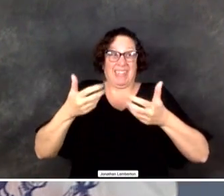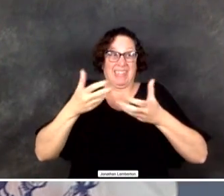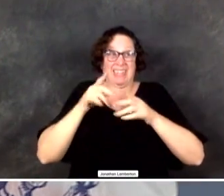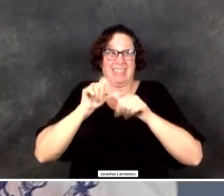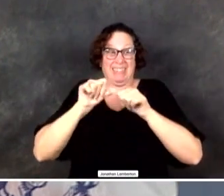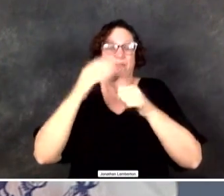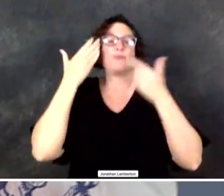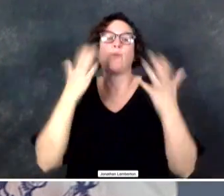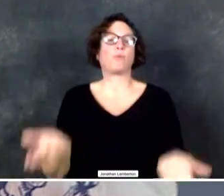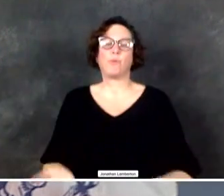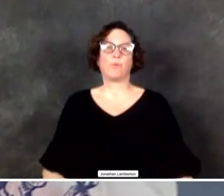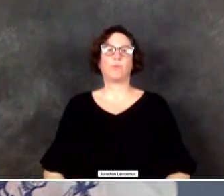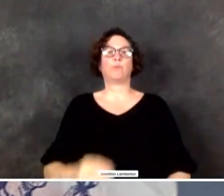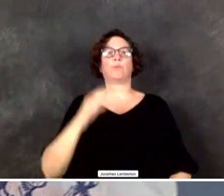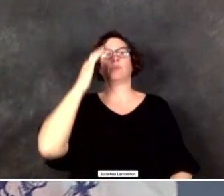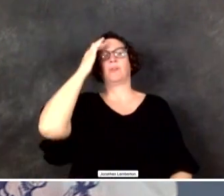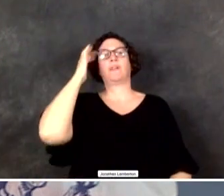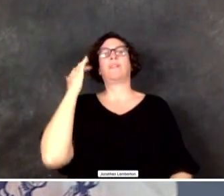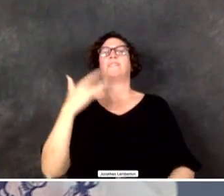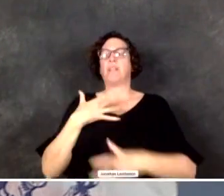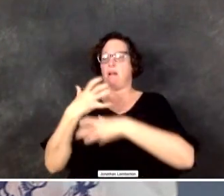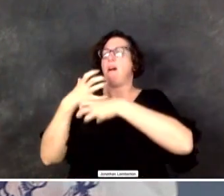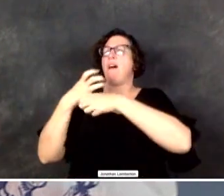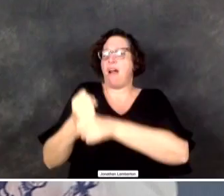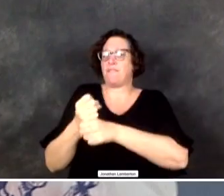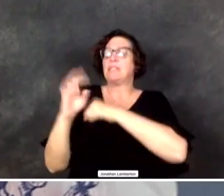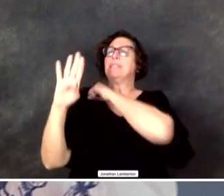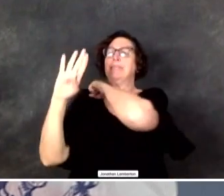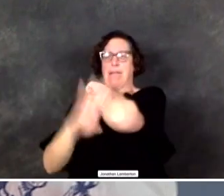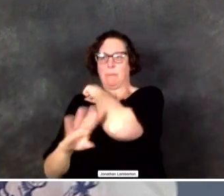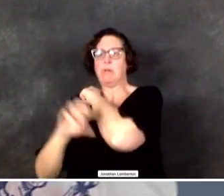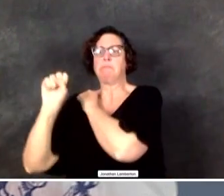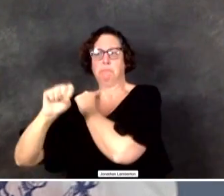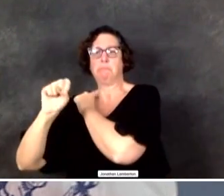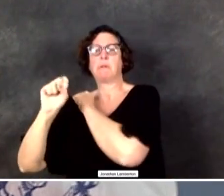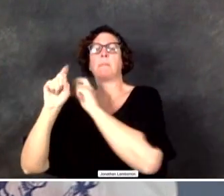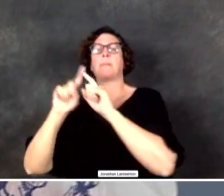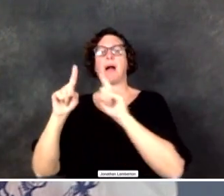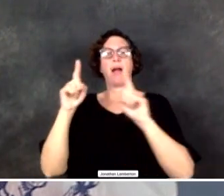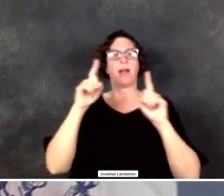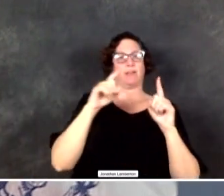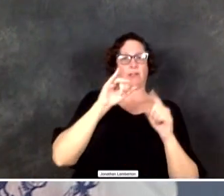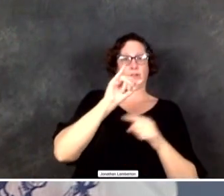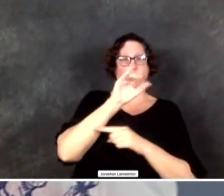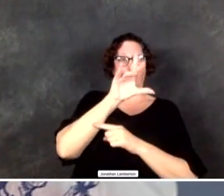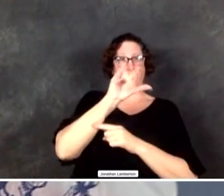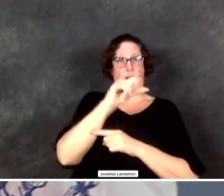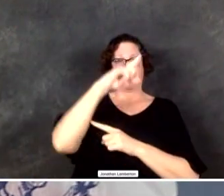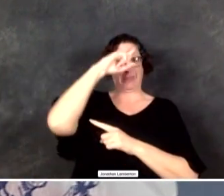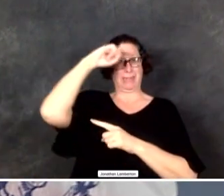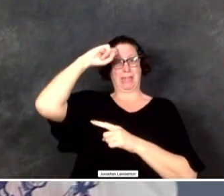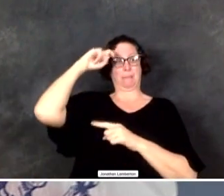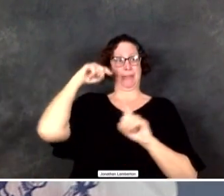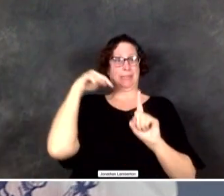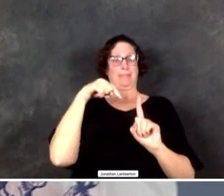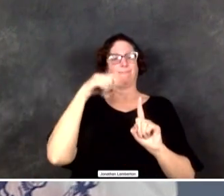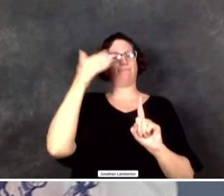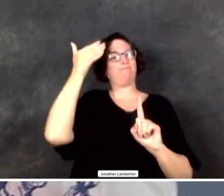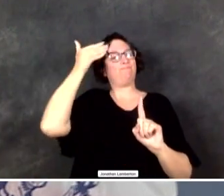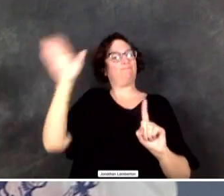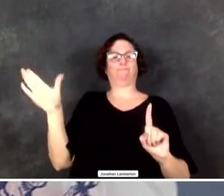your question, yeah, we're certainly going to be planning and ready for different options. And when we see something